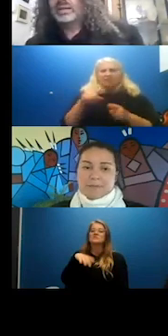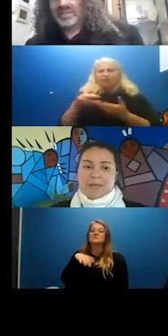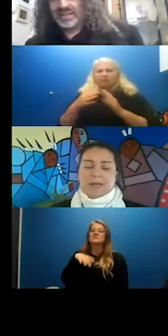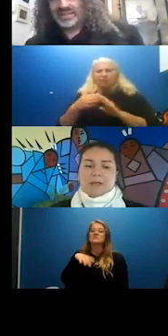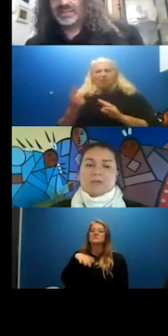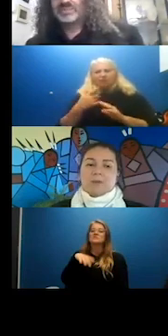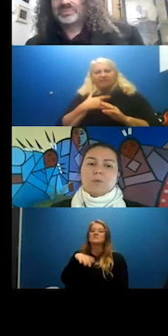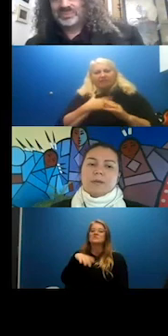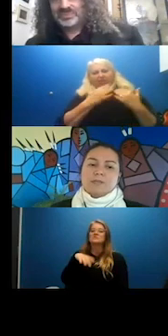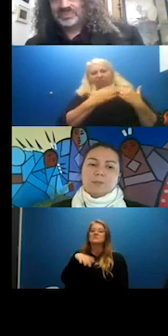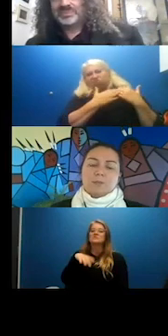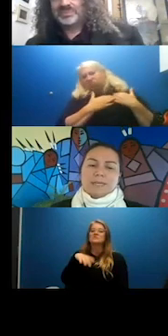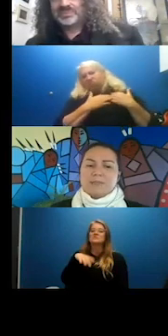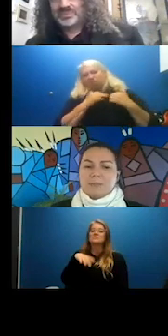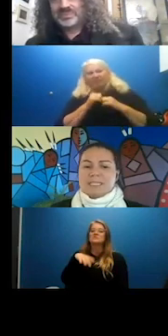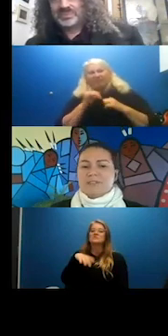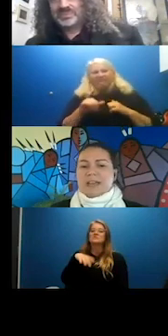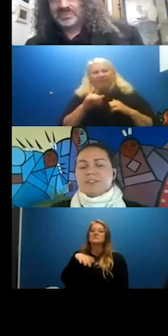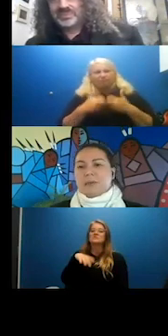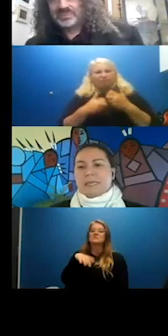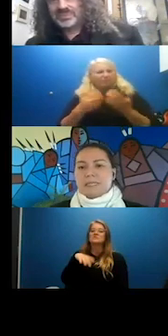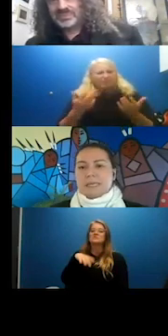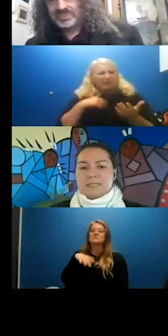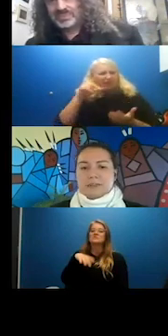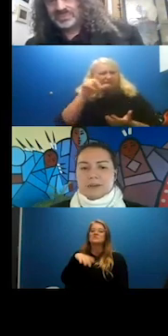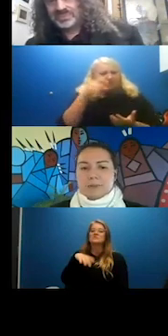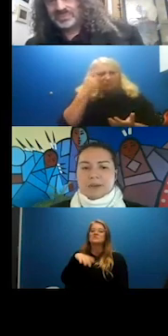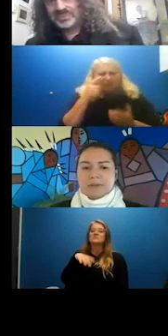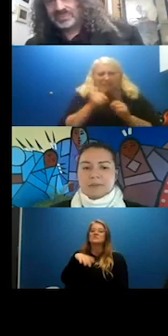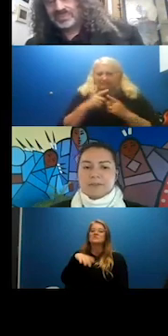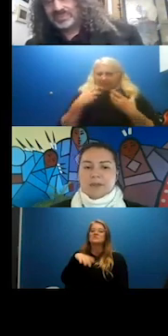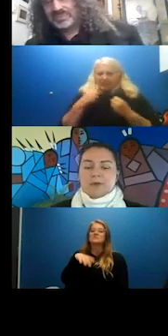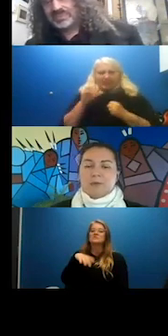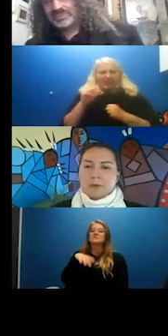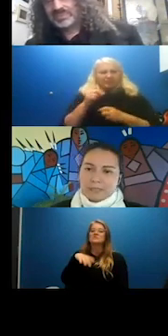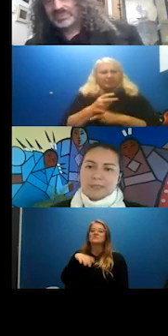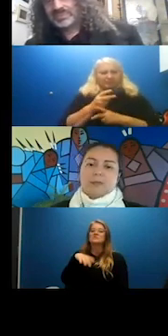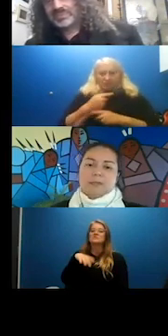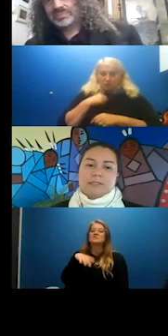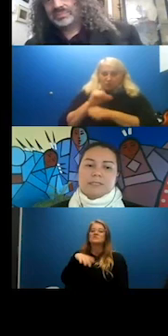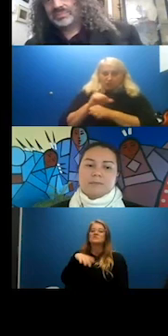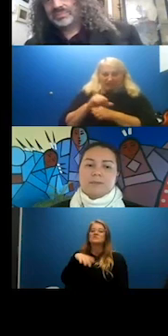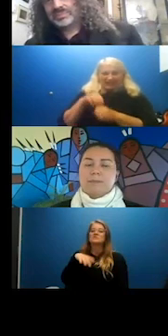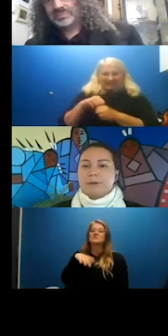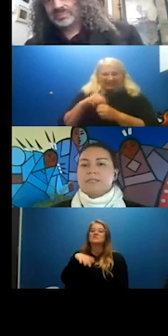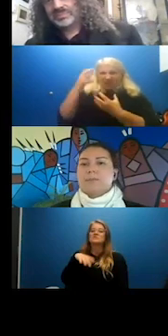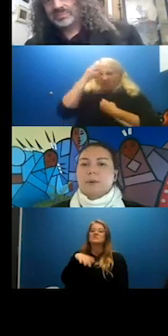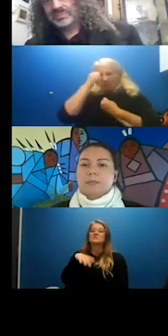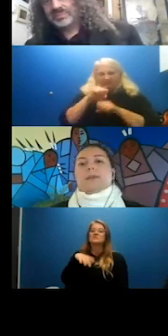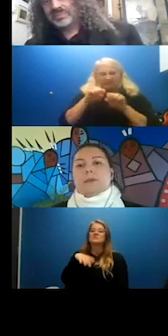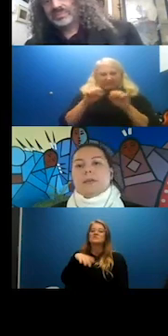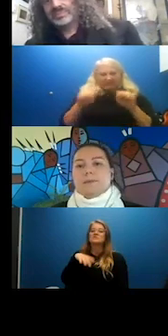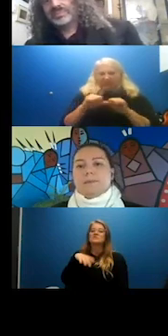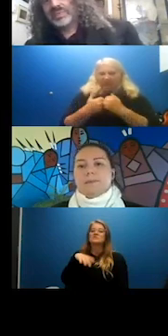them. So what is one specific action we can take as healthcare providers who work in a colonial system to better support